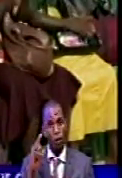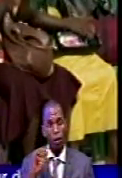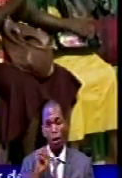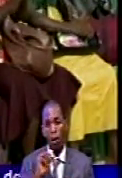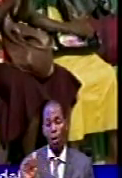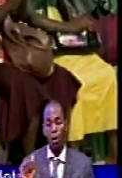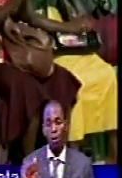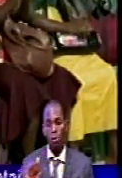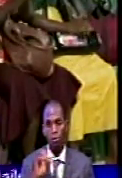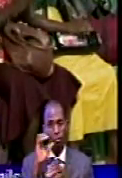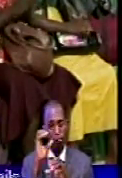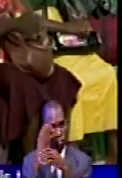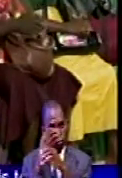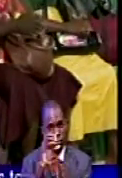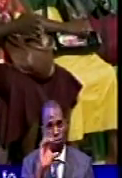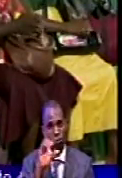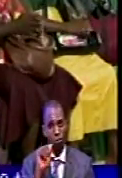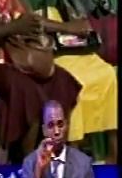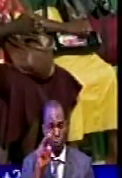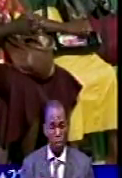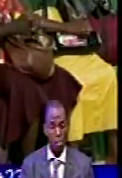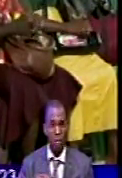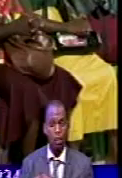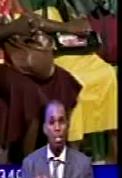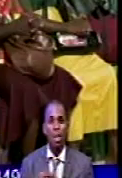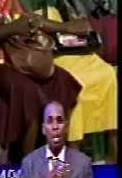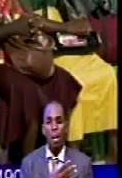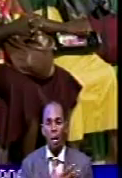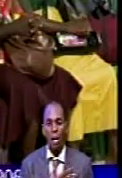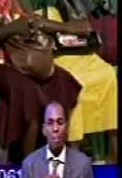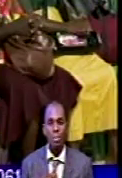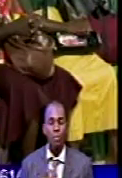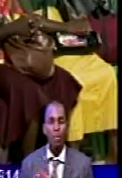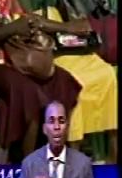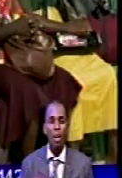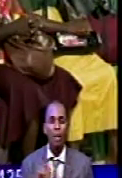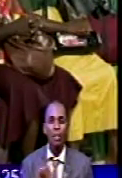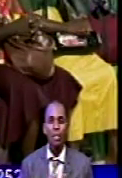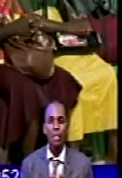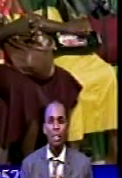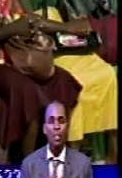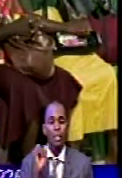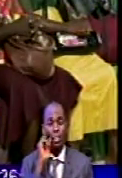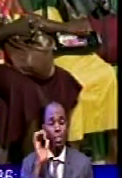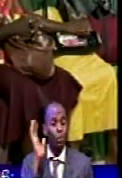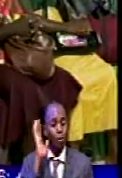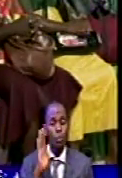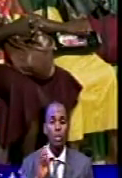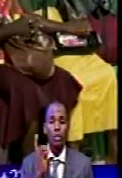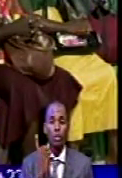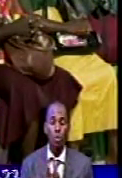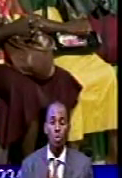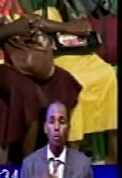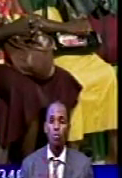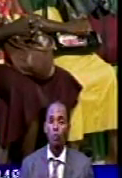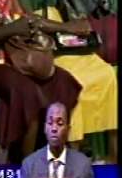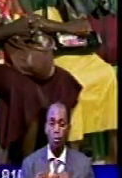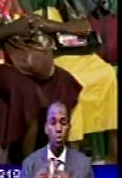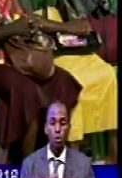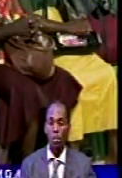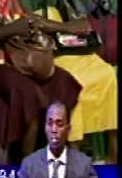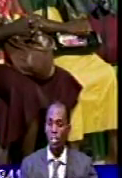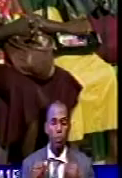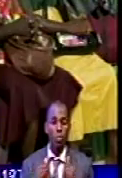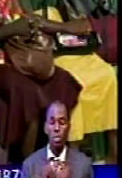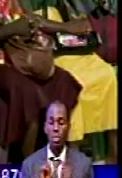Enugu, but Divine Touch stretched all the way to Lokoja. As we see in the writing, as